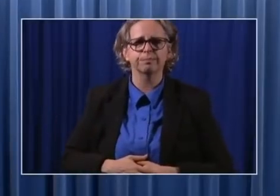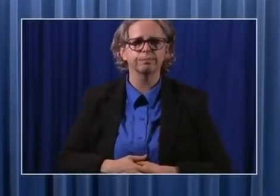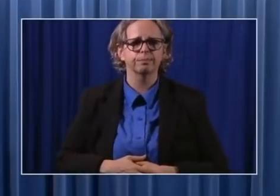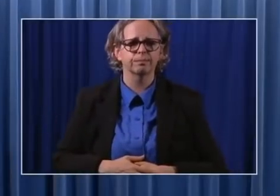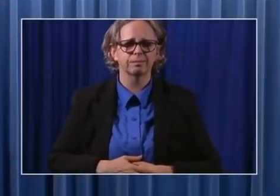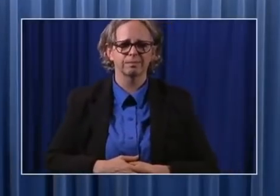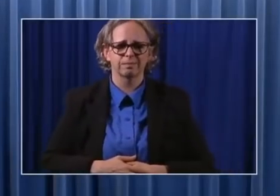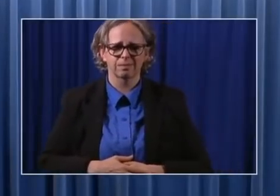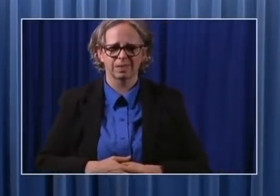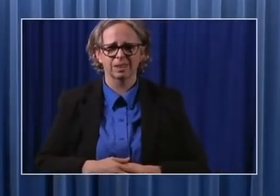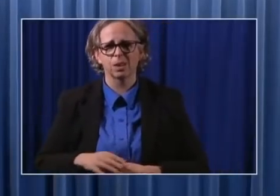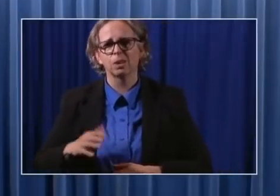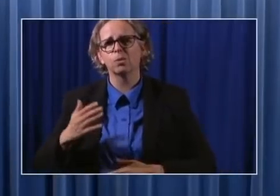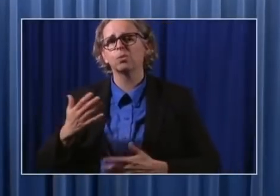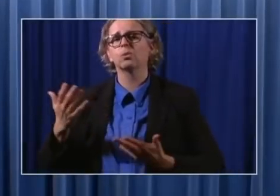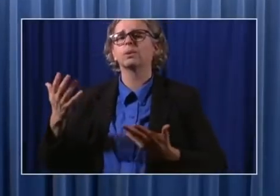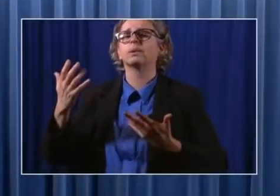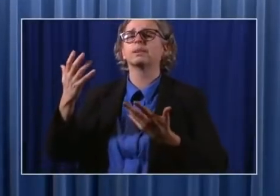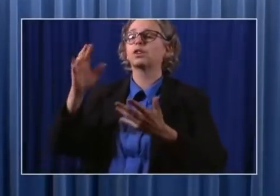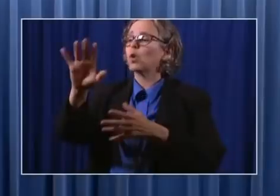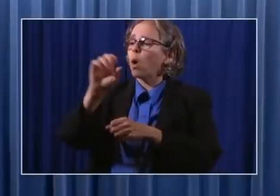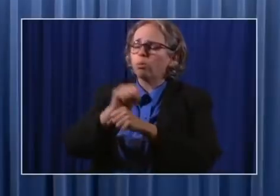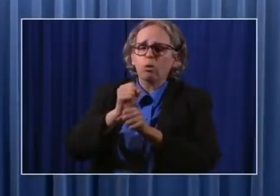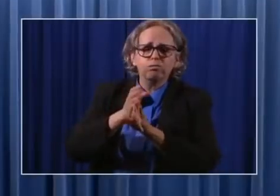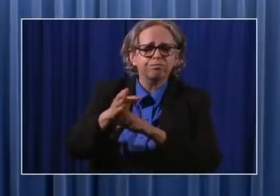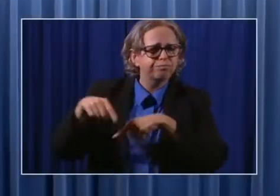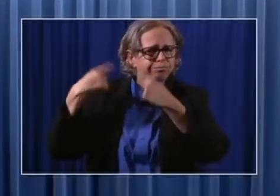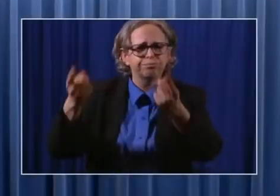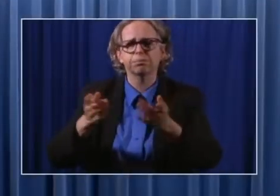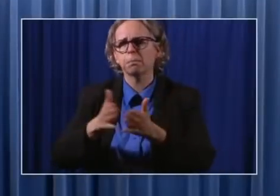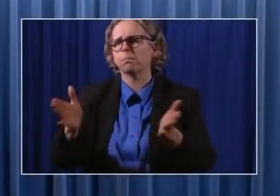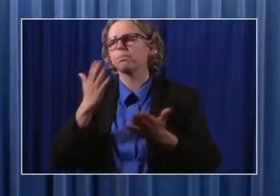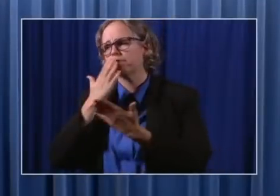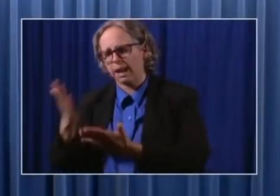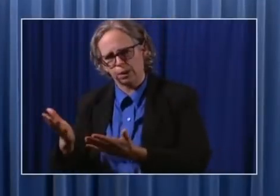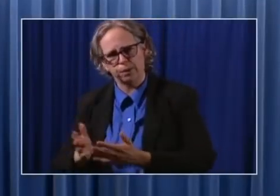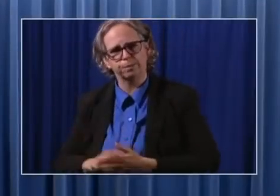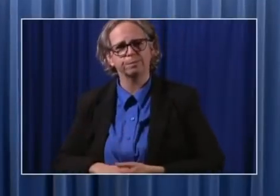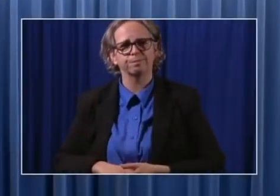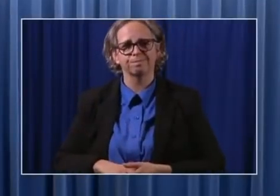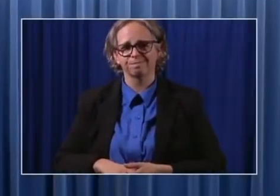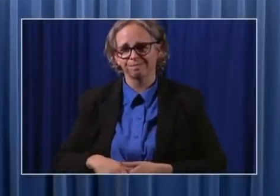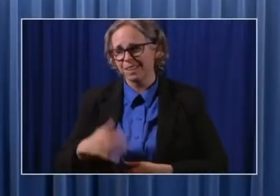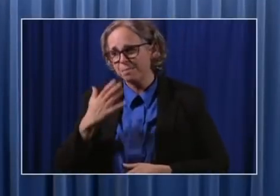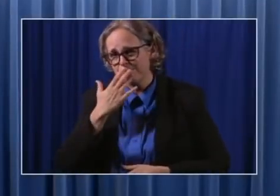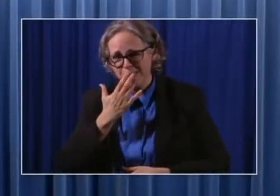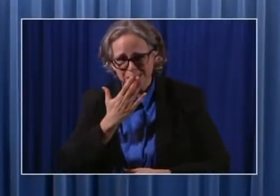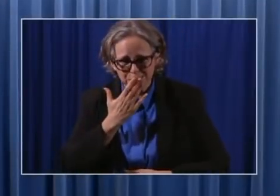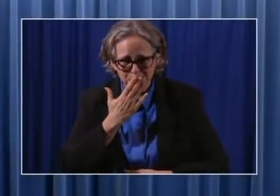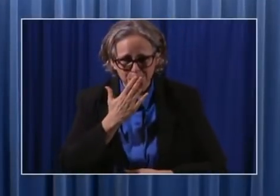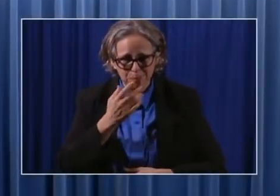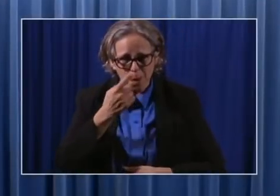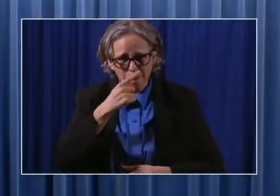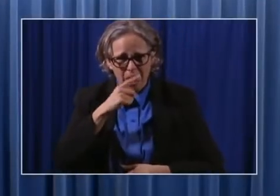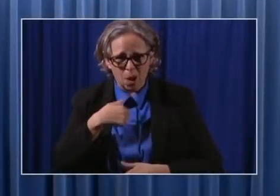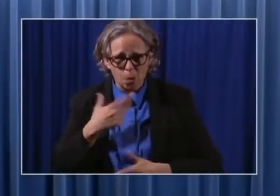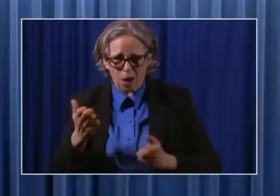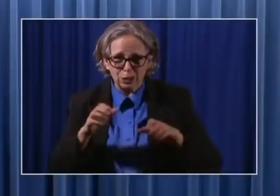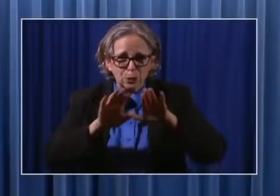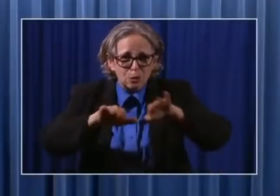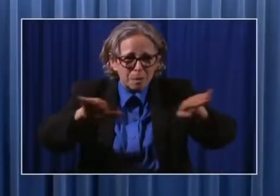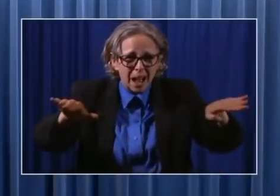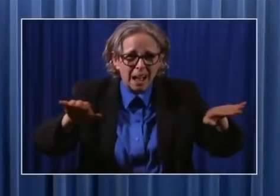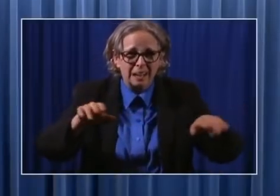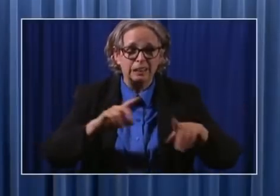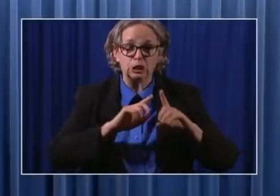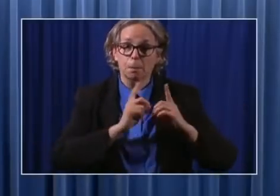public service. Thank you, sir, so much for having me. And if I may, just remind everyone that the Department of Health and the Ohio